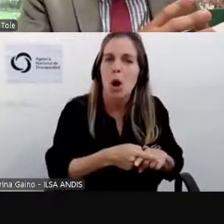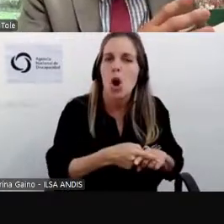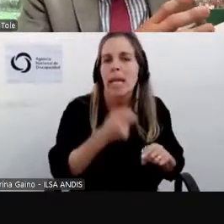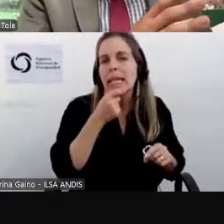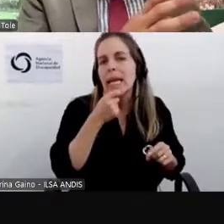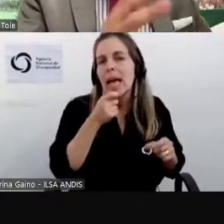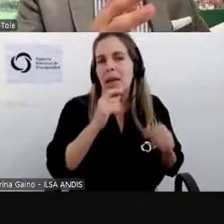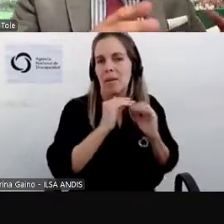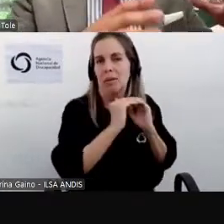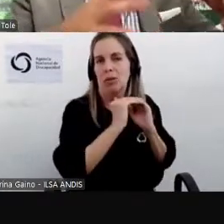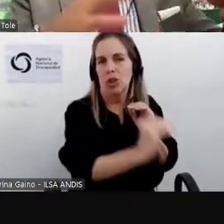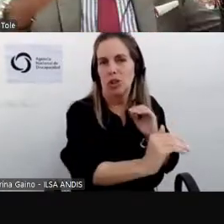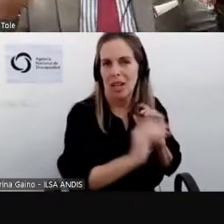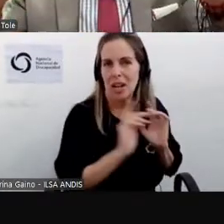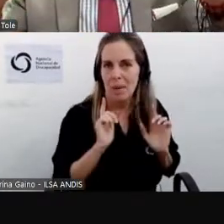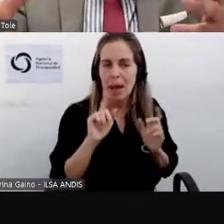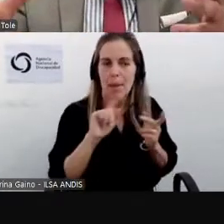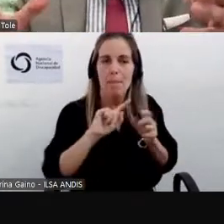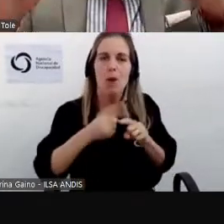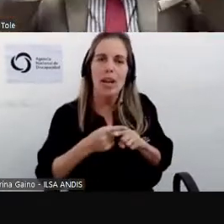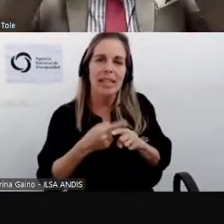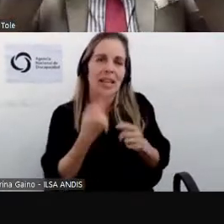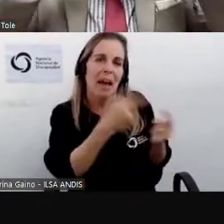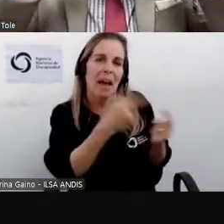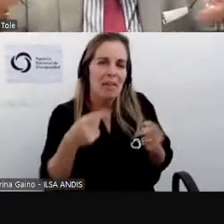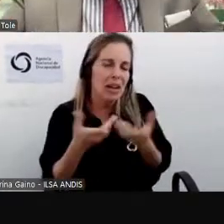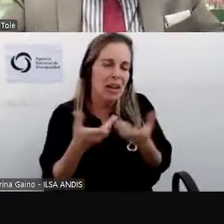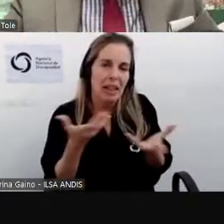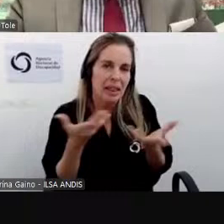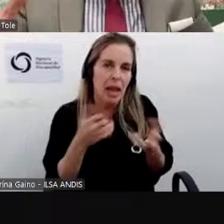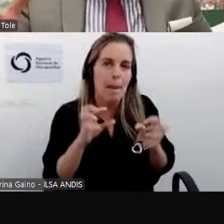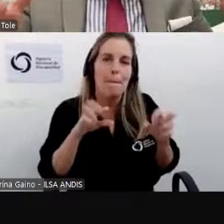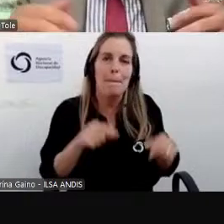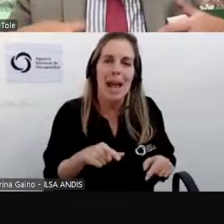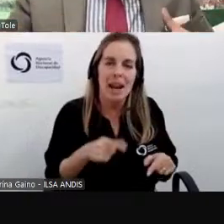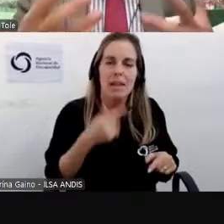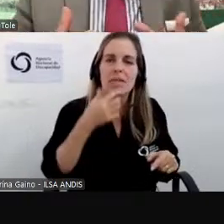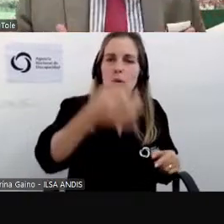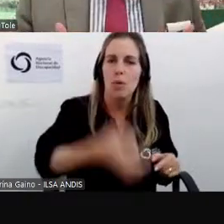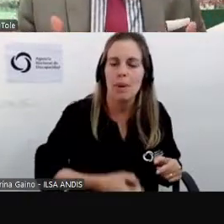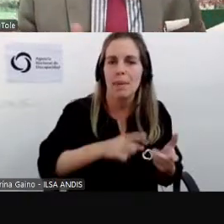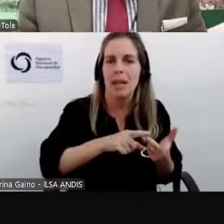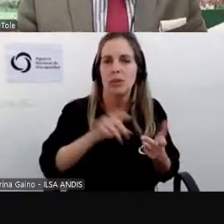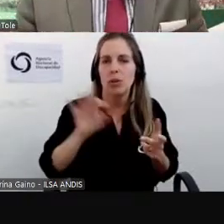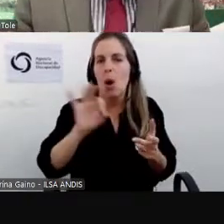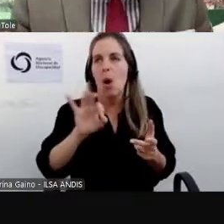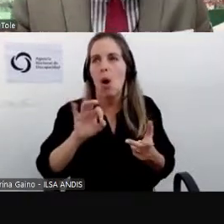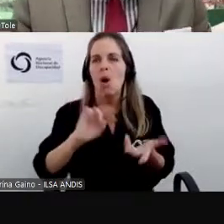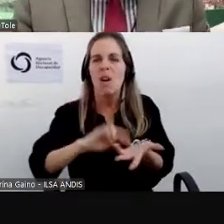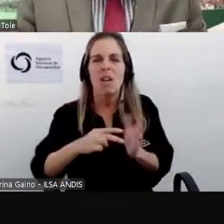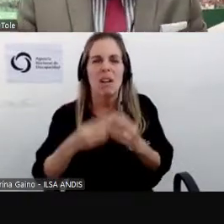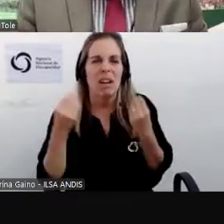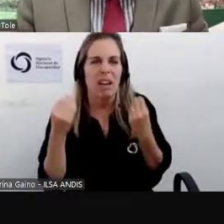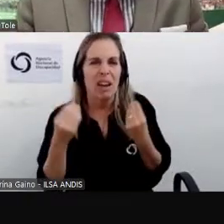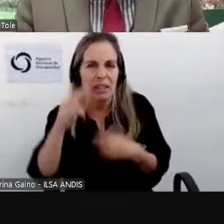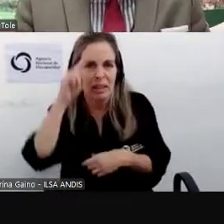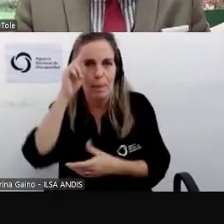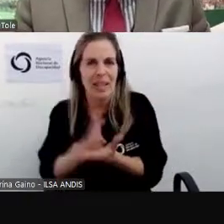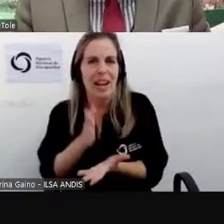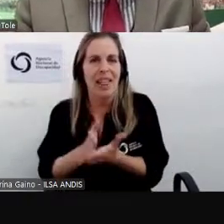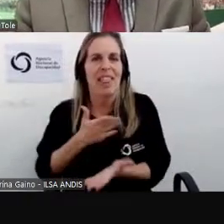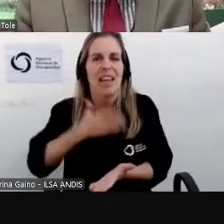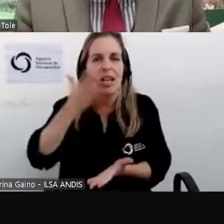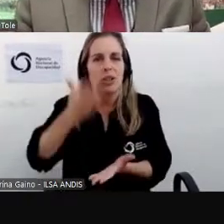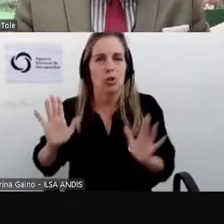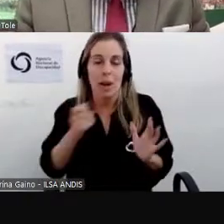means or what the difference is between a sustainability policy or fulfillment policy and what